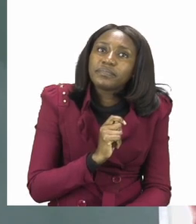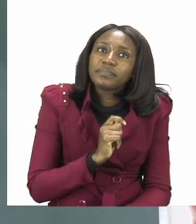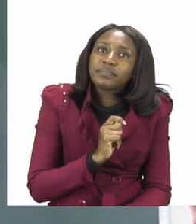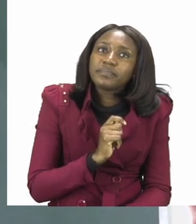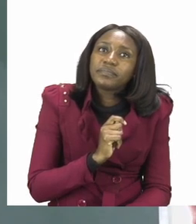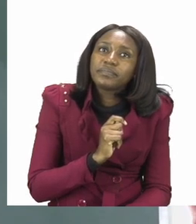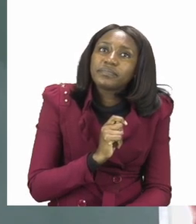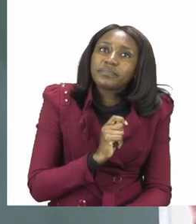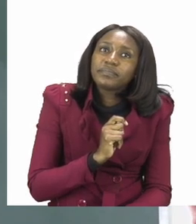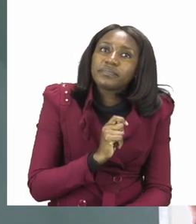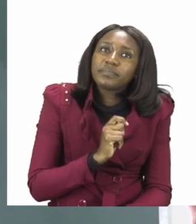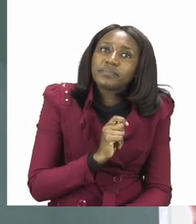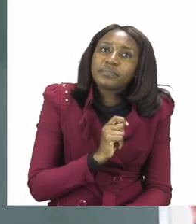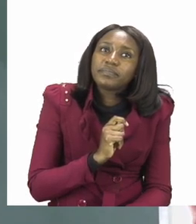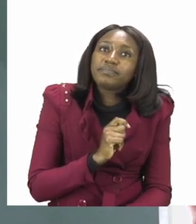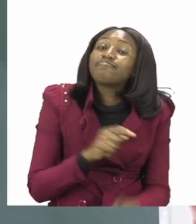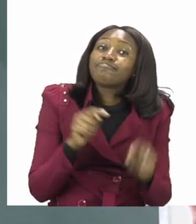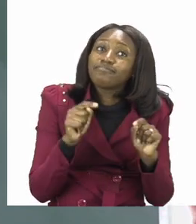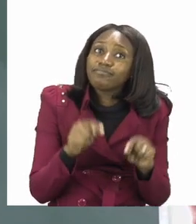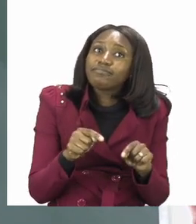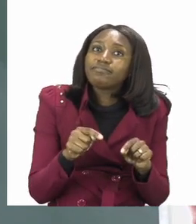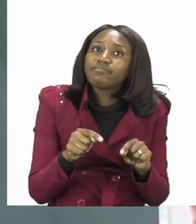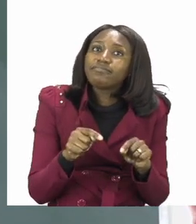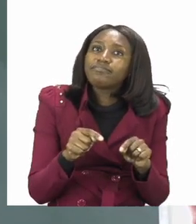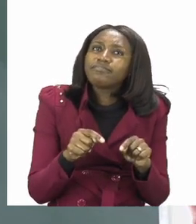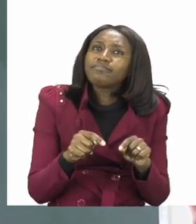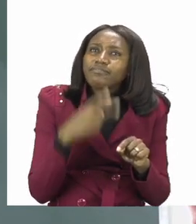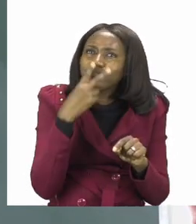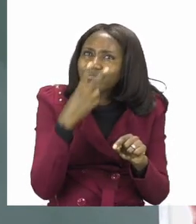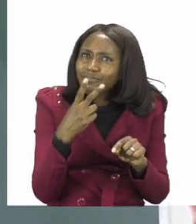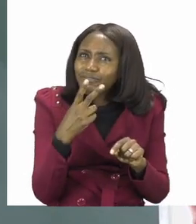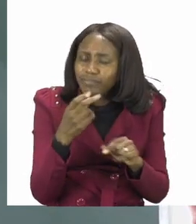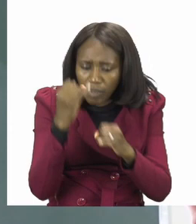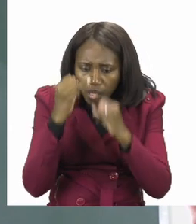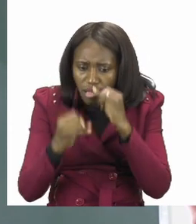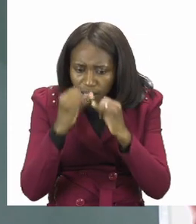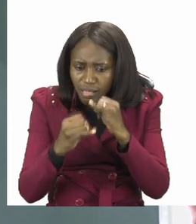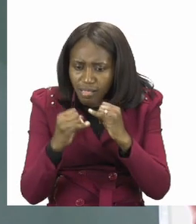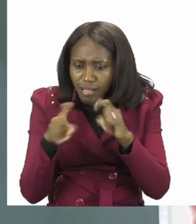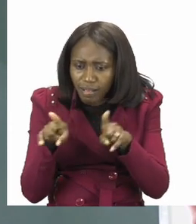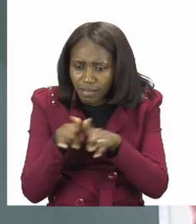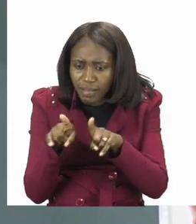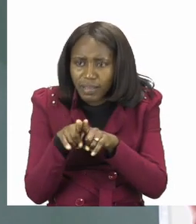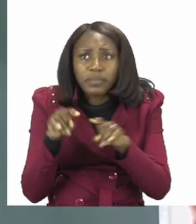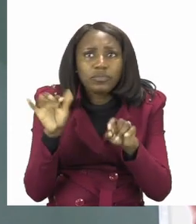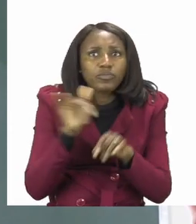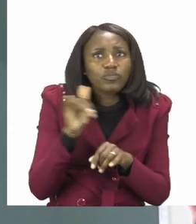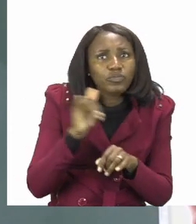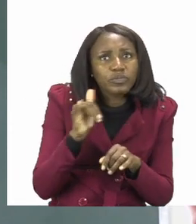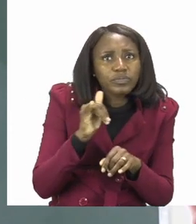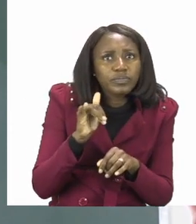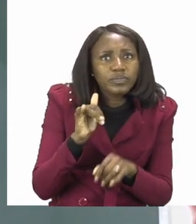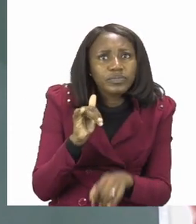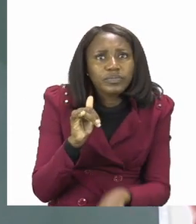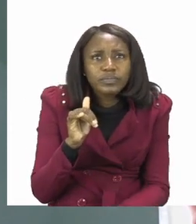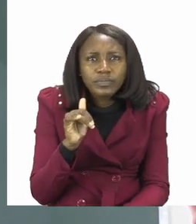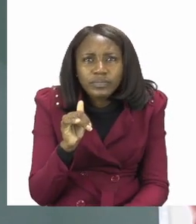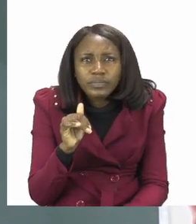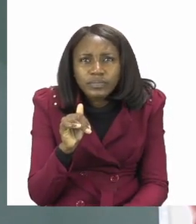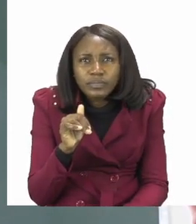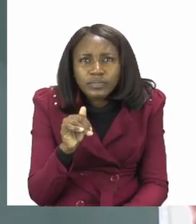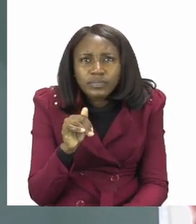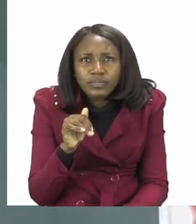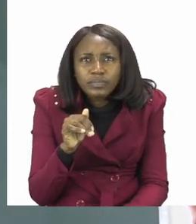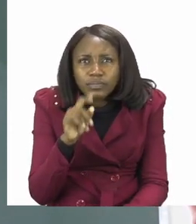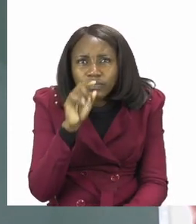eat, pit. Now we need to find words that rhyme with pit. We're going to be taking a